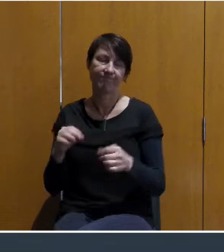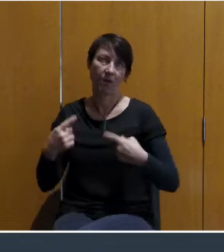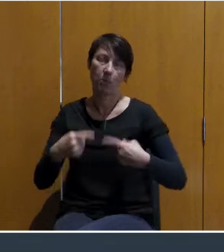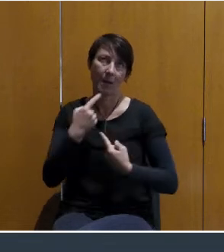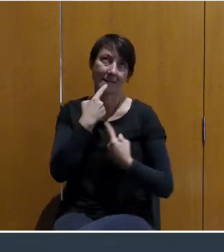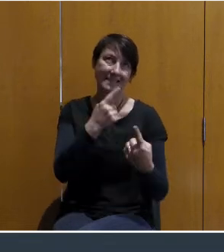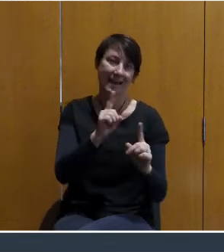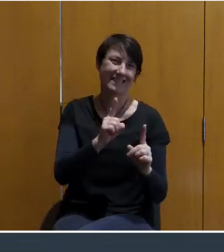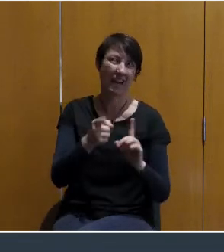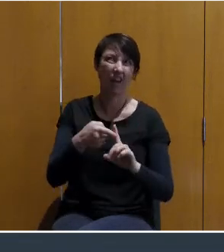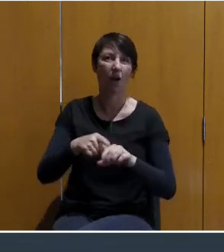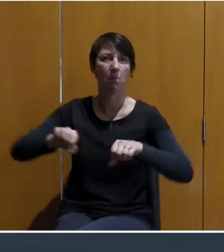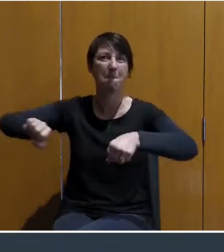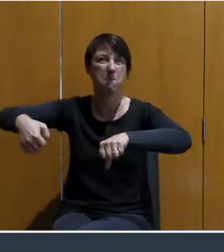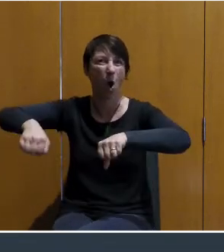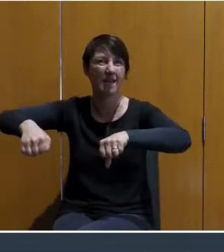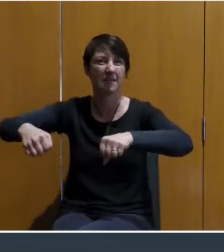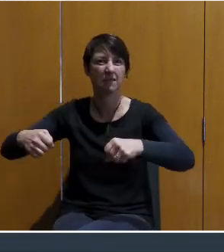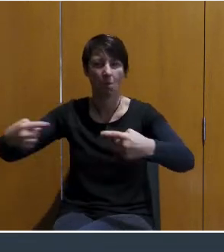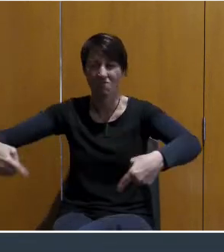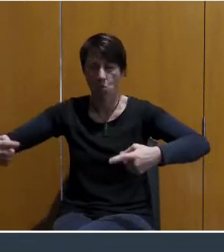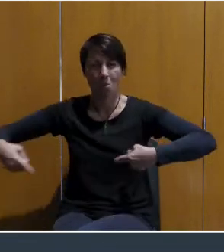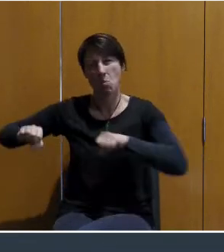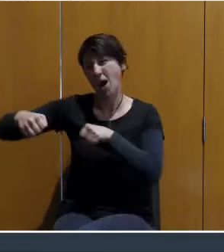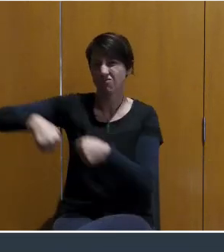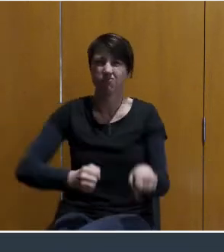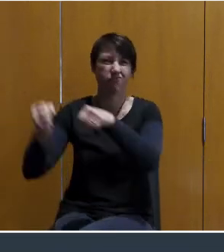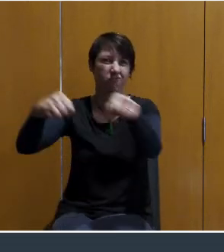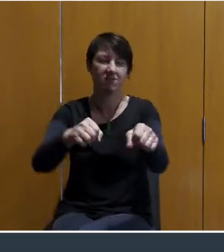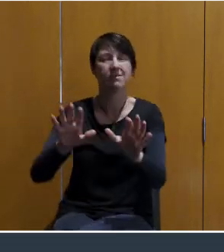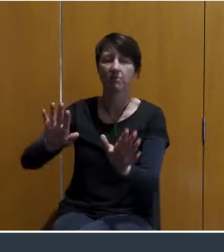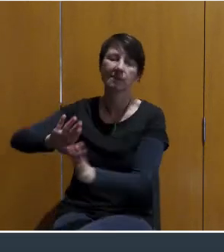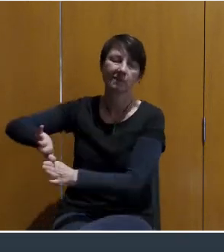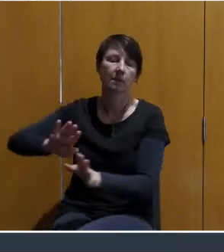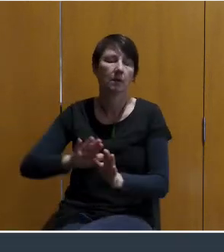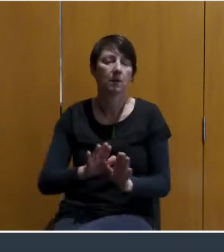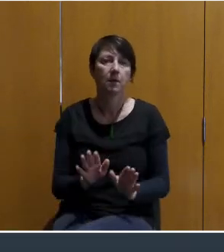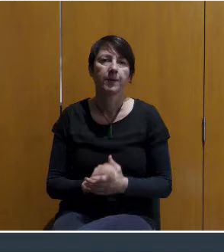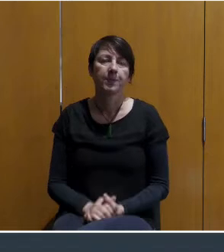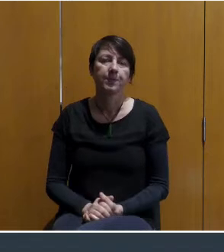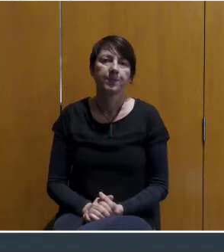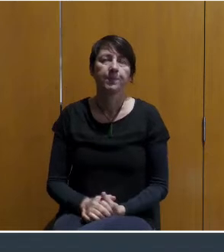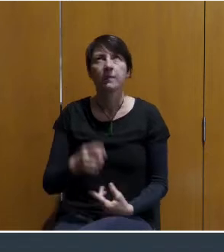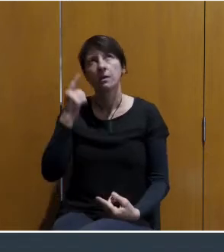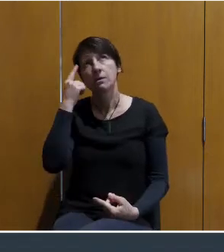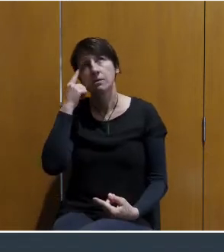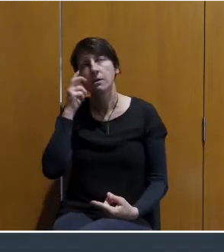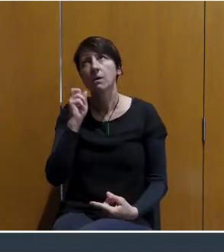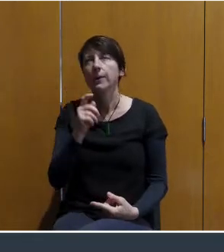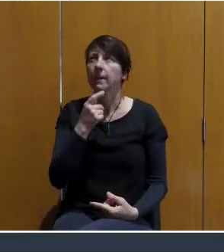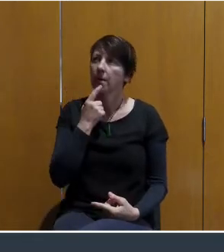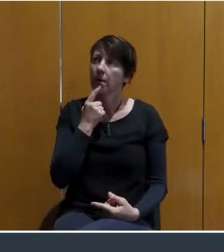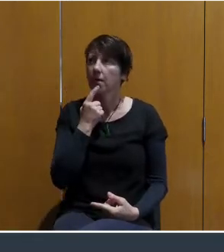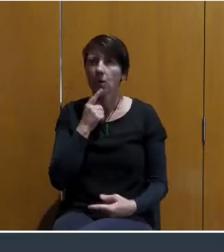other things. So I thought, okay, well, let's try and do something about it.